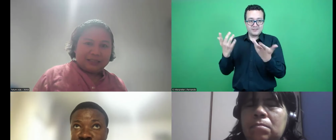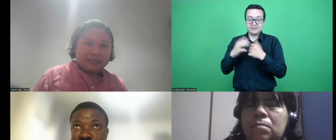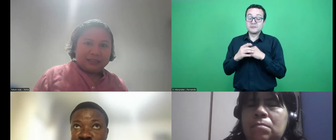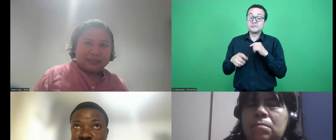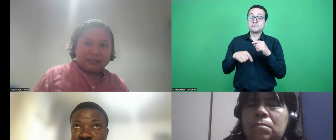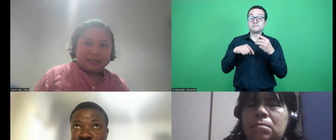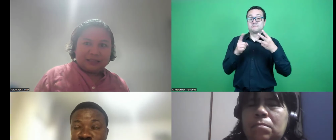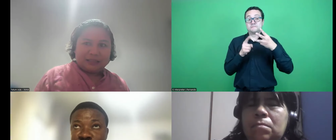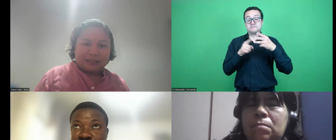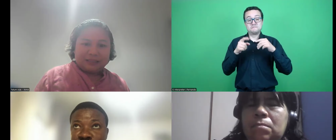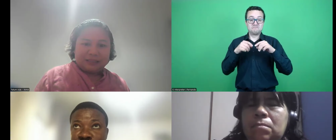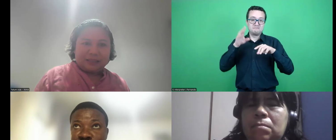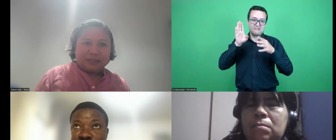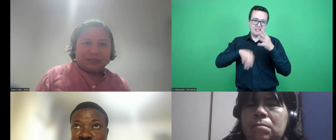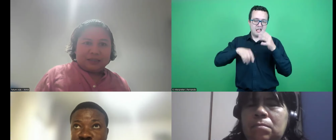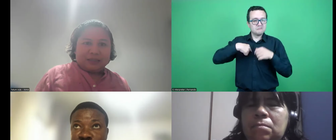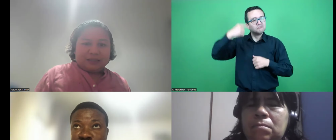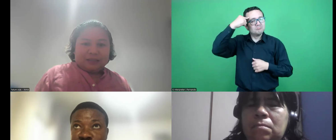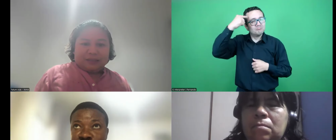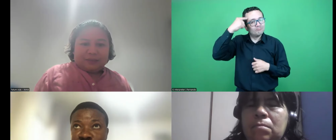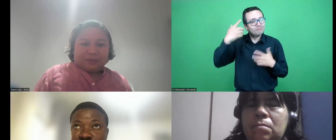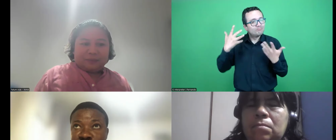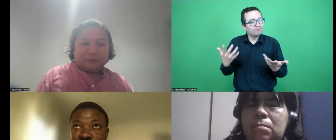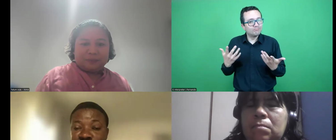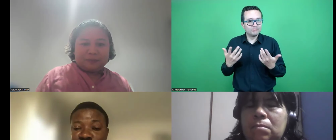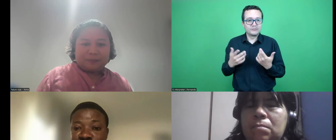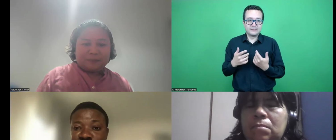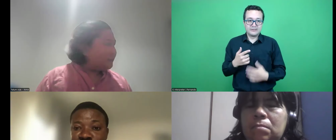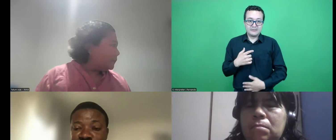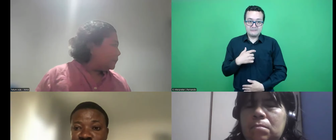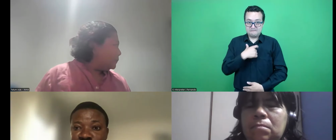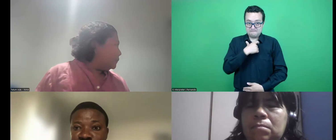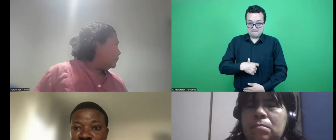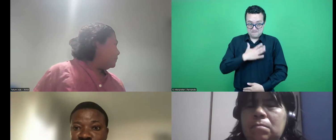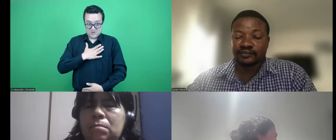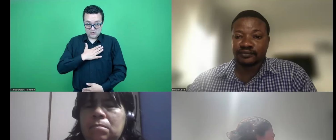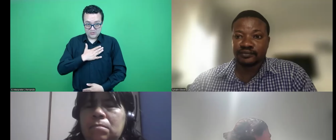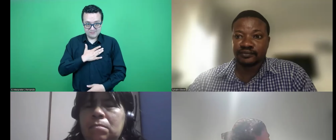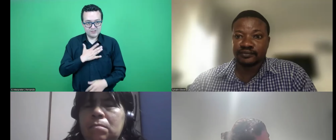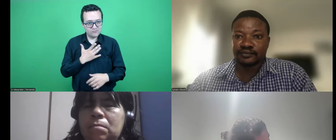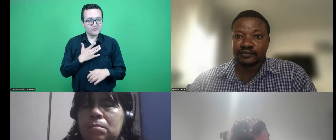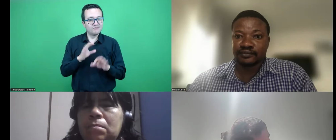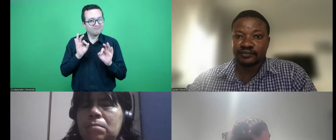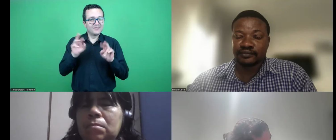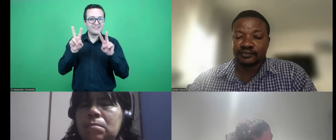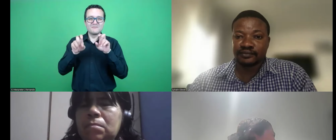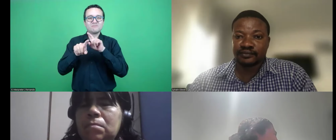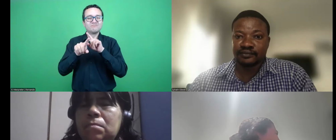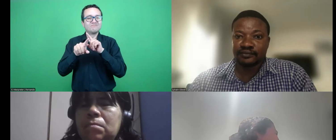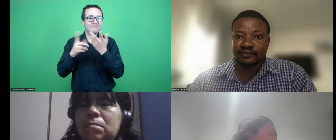ageism-related ableism in health accessibility, meaning that, for example, where I'm from, it's